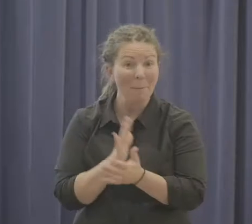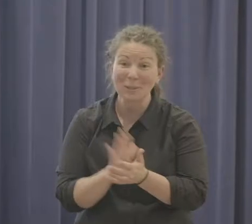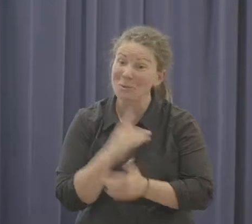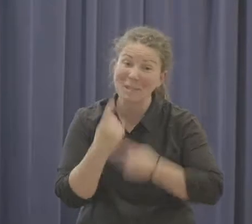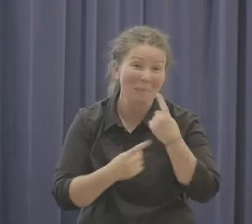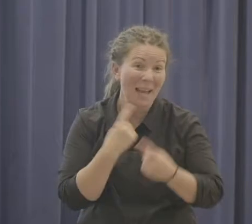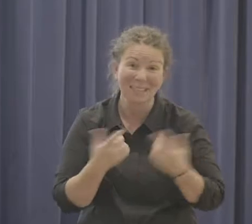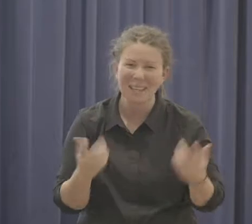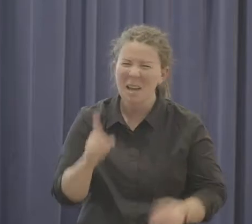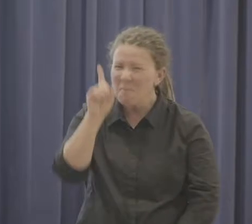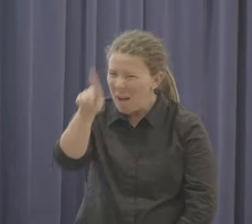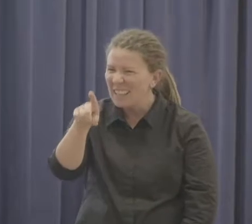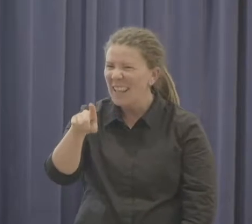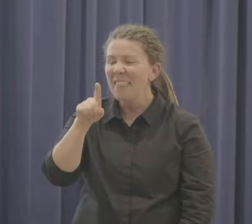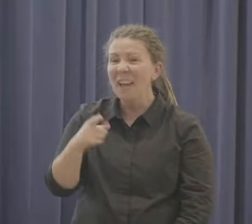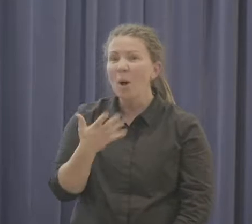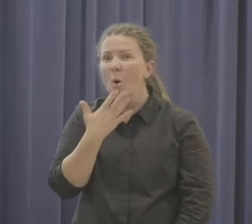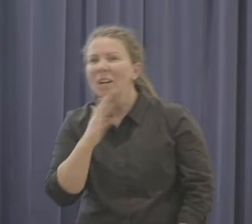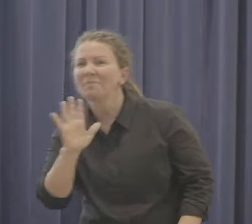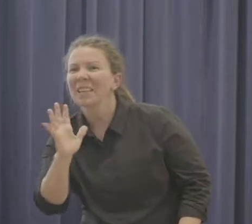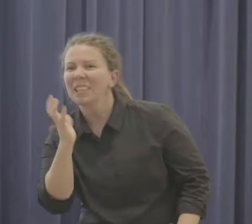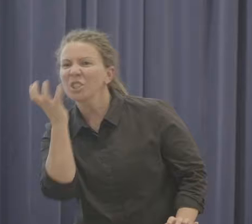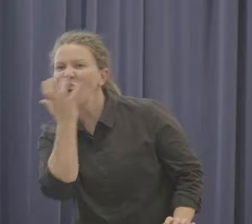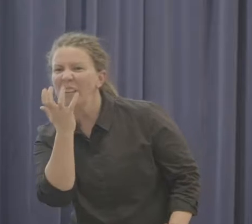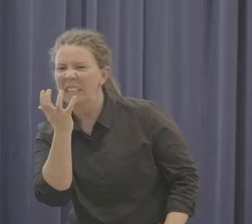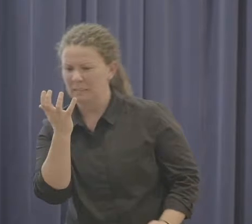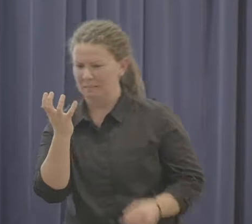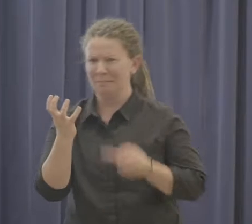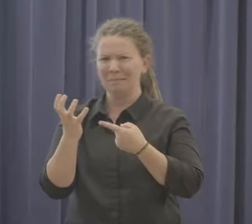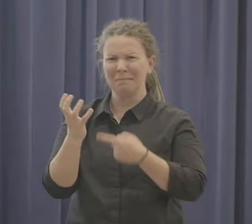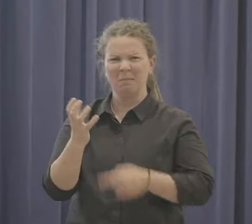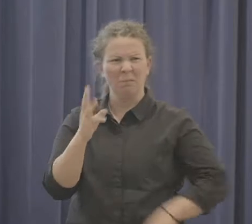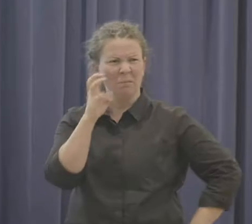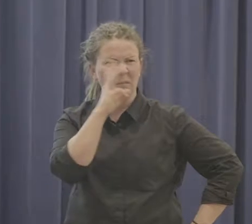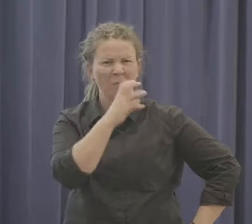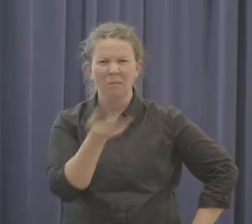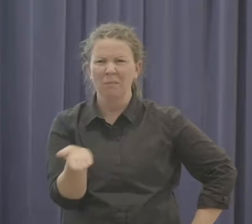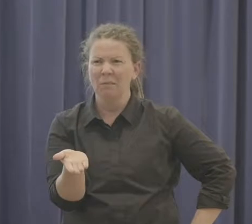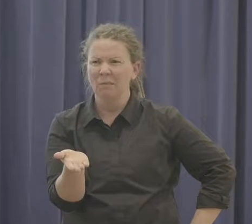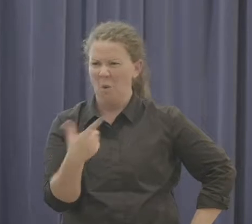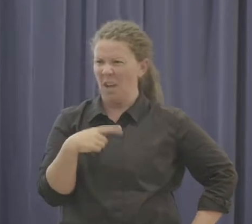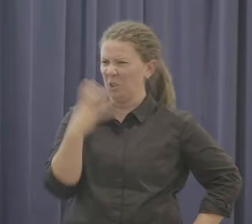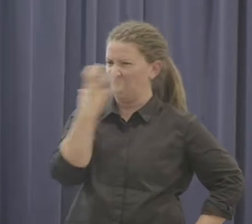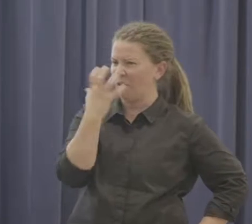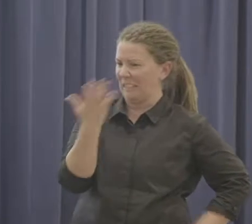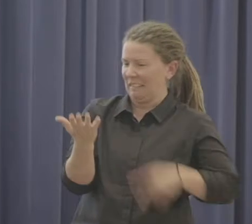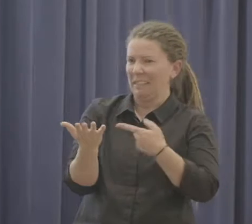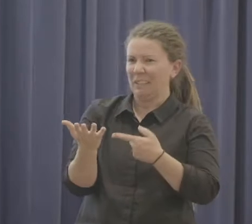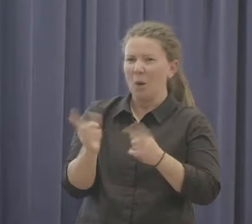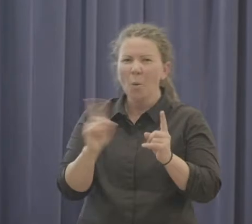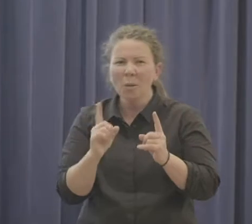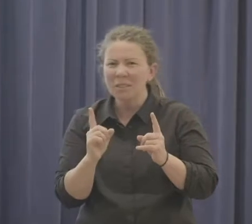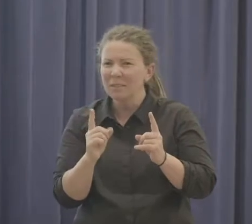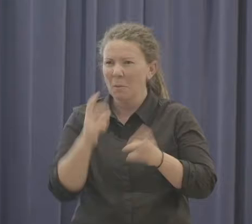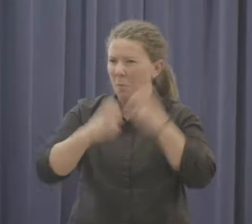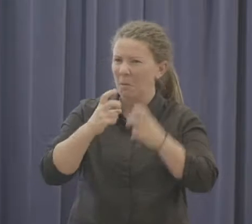explain. The funny thing is though, they always apologize for asking, which to me is very strange. What are people sorry for, and what's